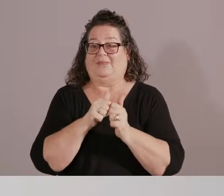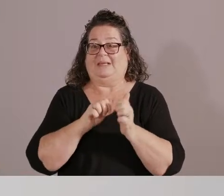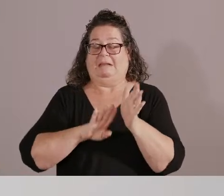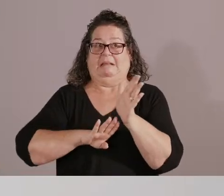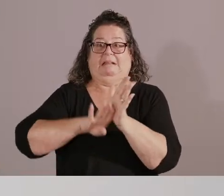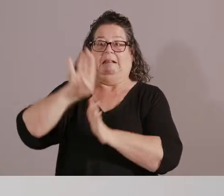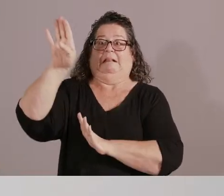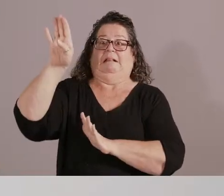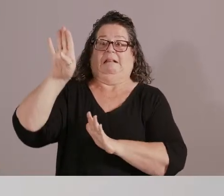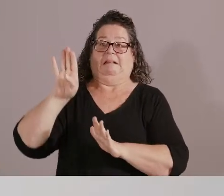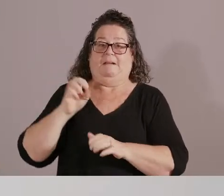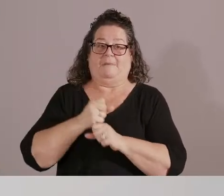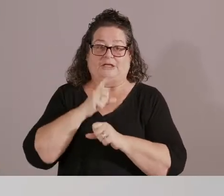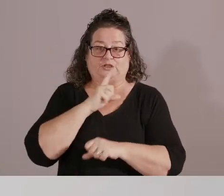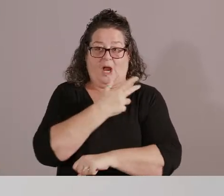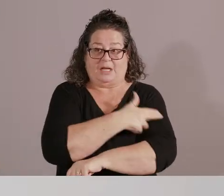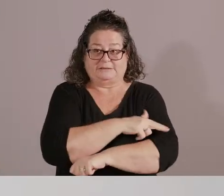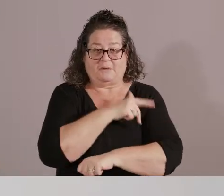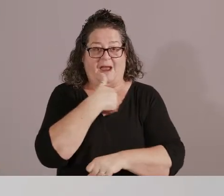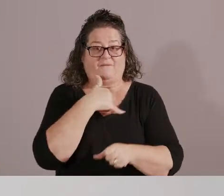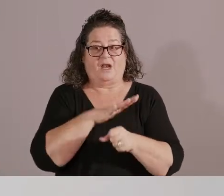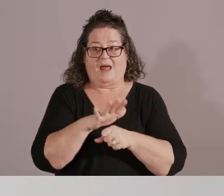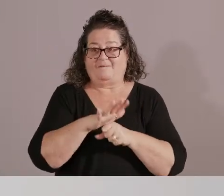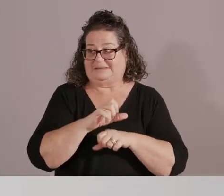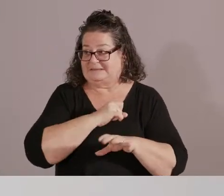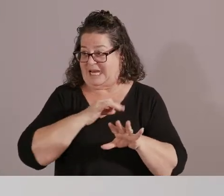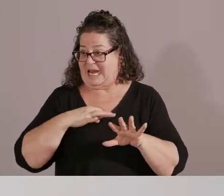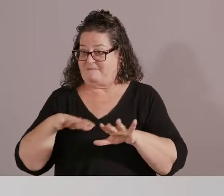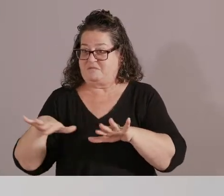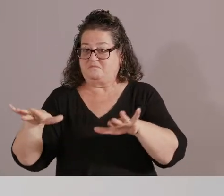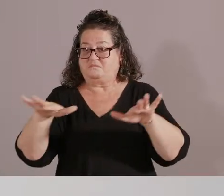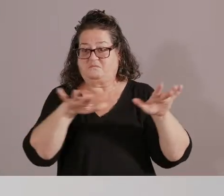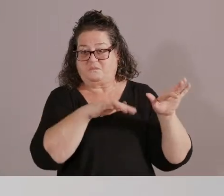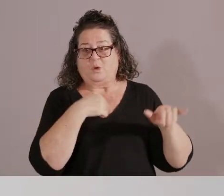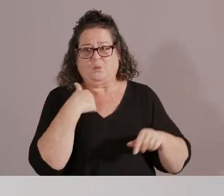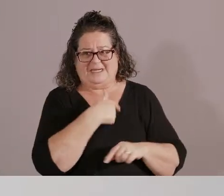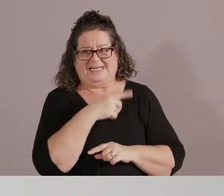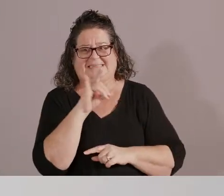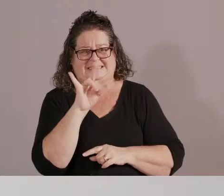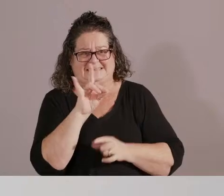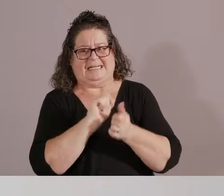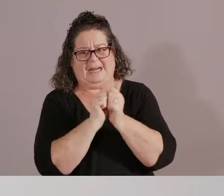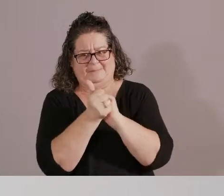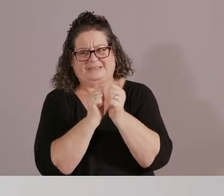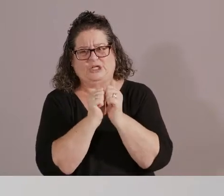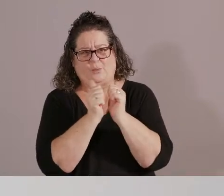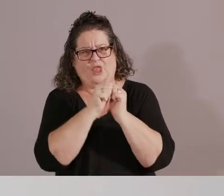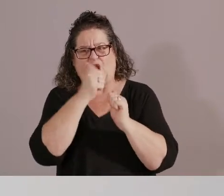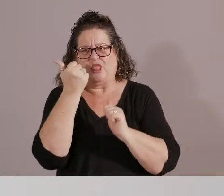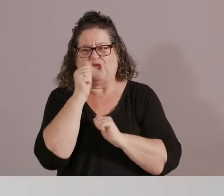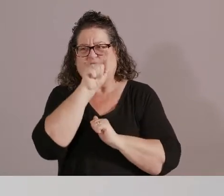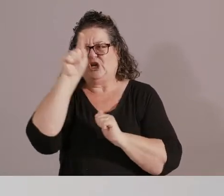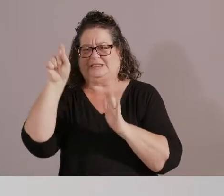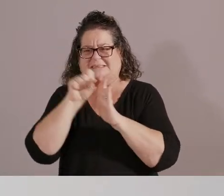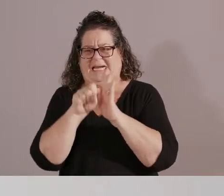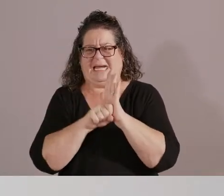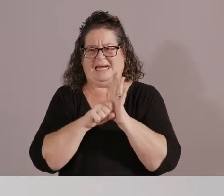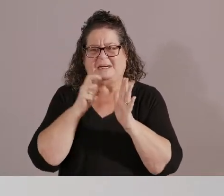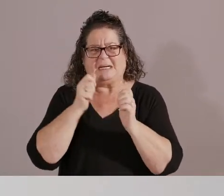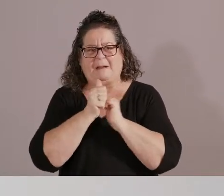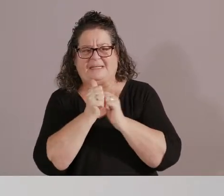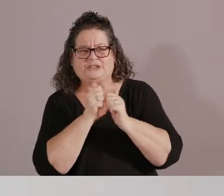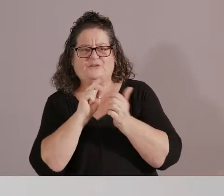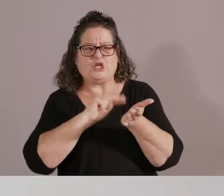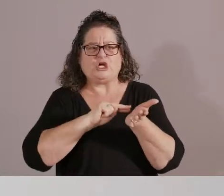initiative set, you know, we were competing with other states for those same limited resources, and it does turn into a